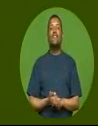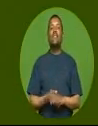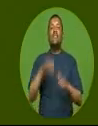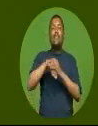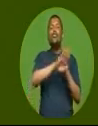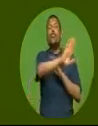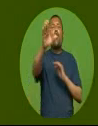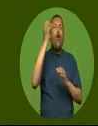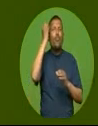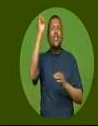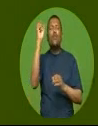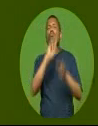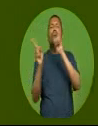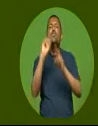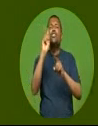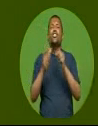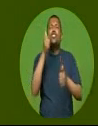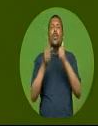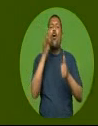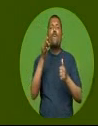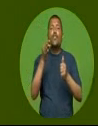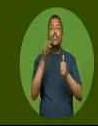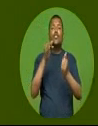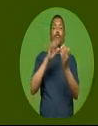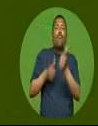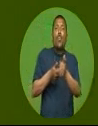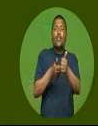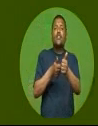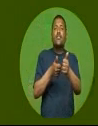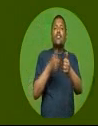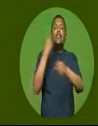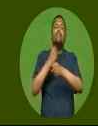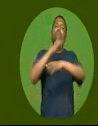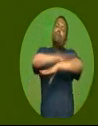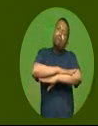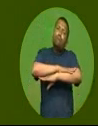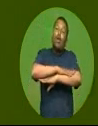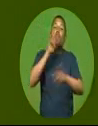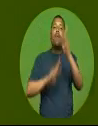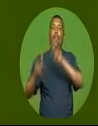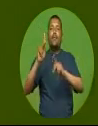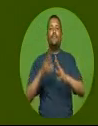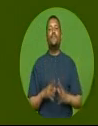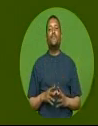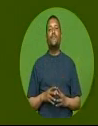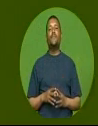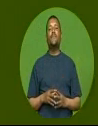In your opinion, which of the following is regarded as unemployed people?